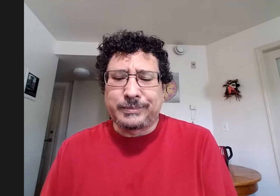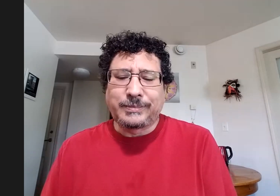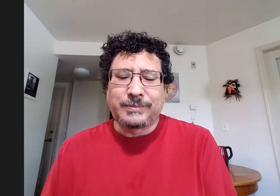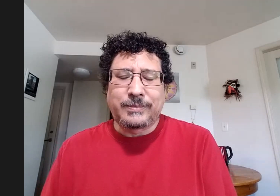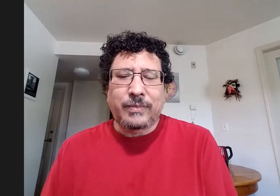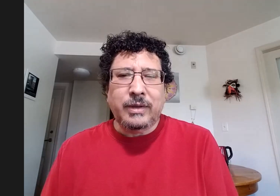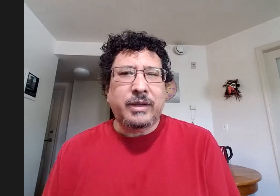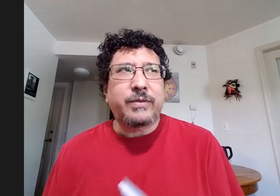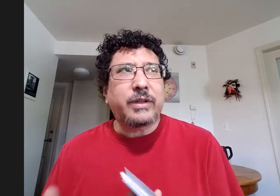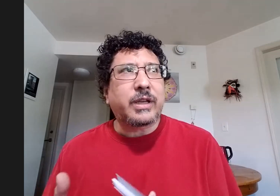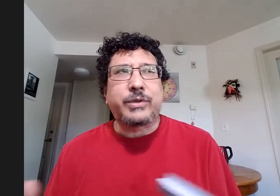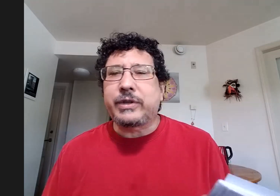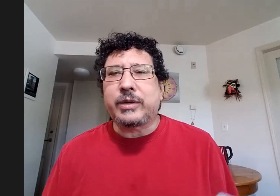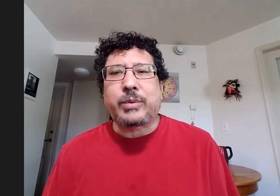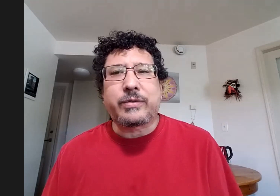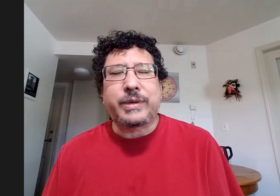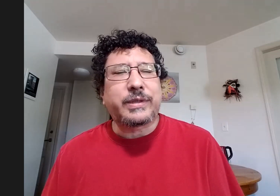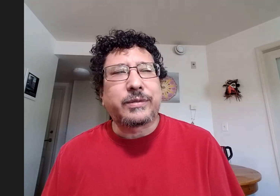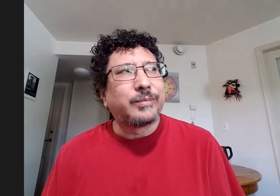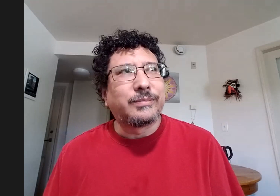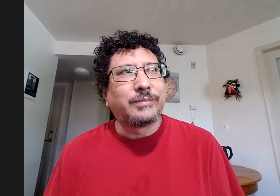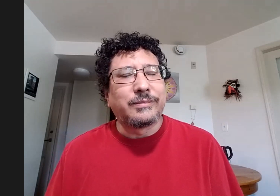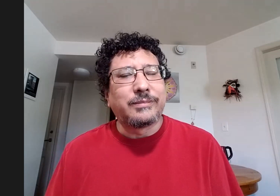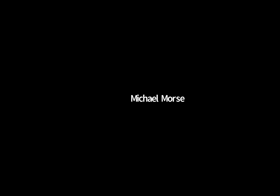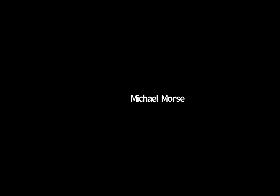anymore. I feel like I'm drifting apart from myself.